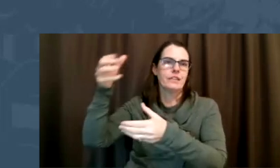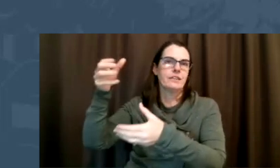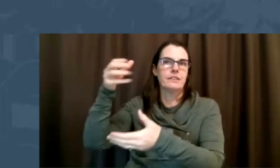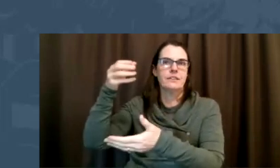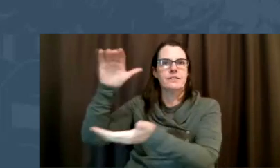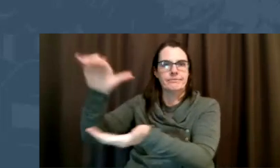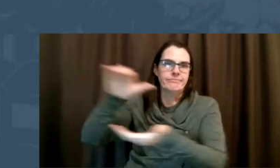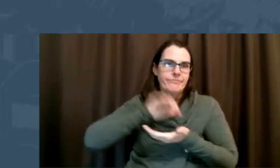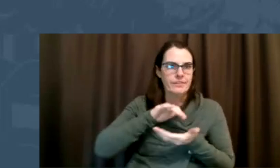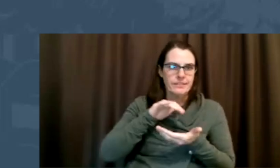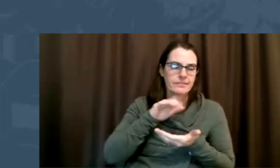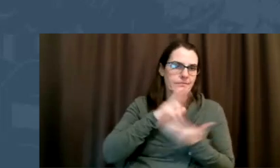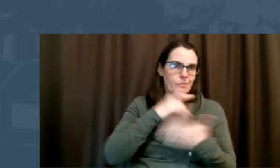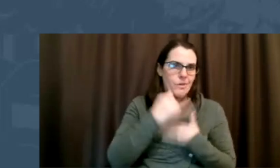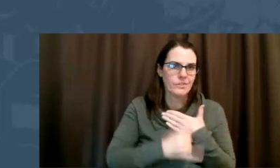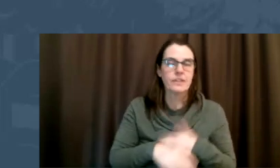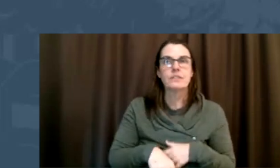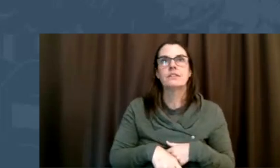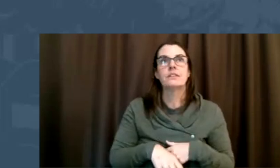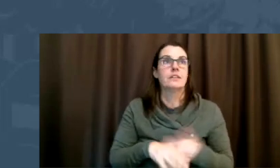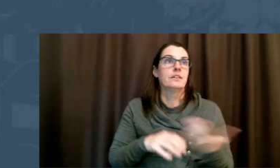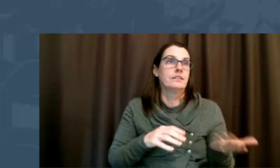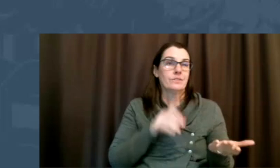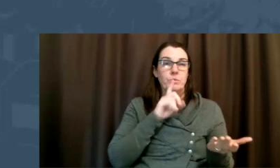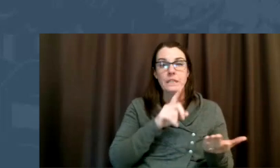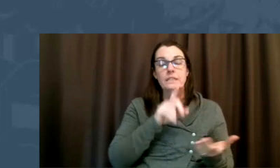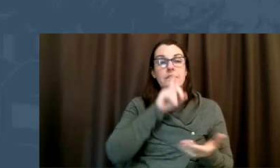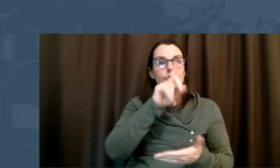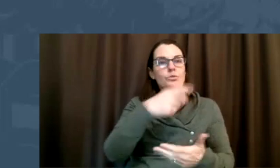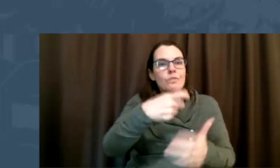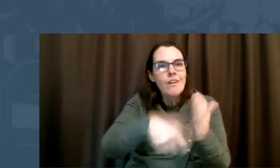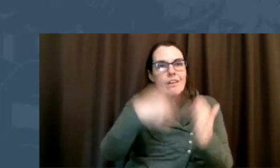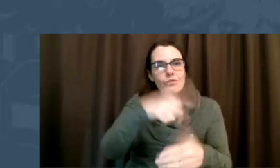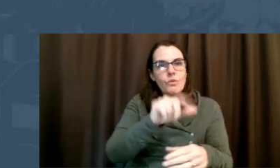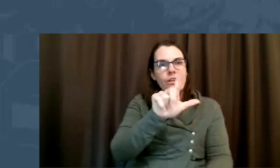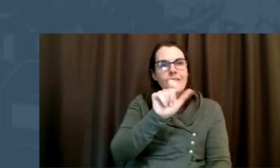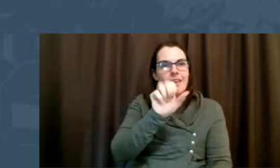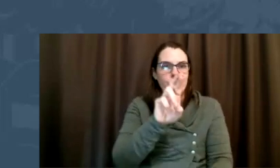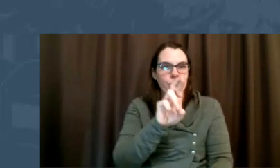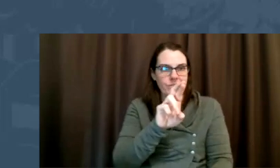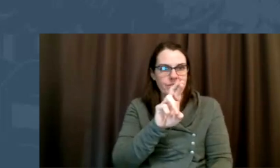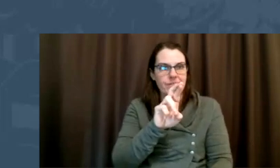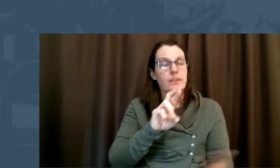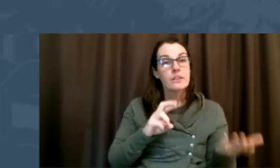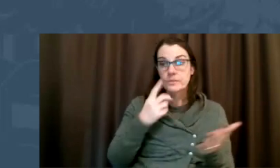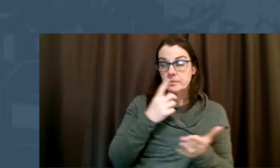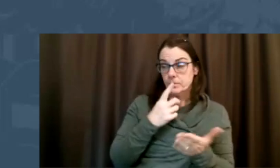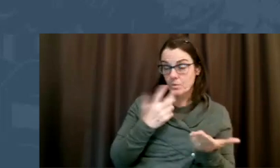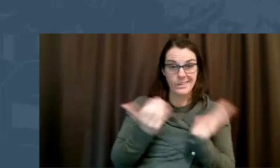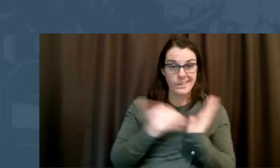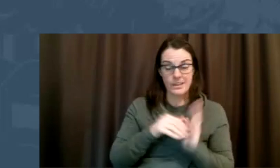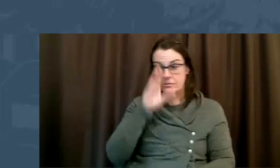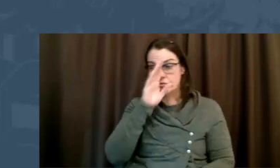true cost of labor under a grant award. And so what it involves is we're taking direct and indirect costs